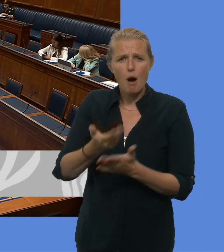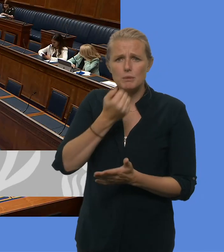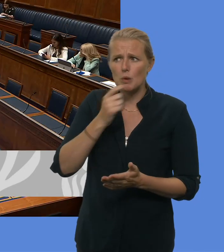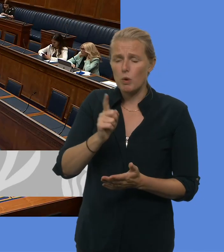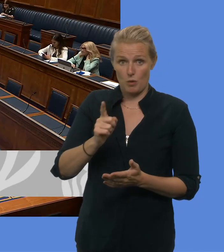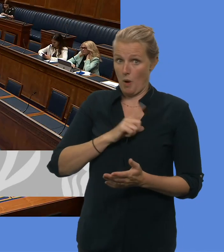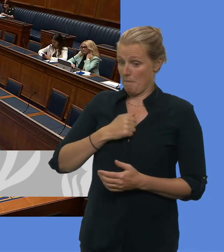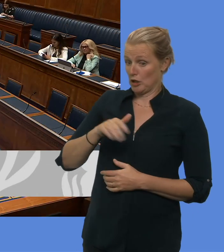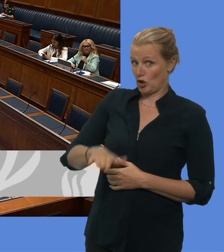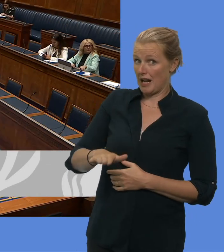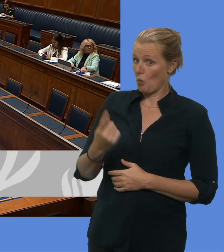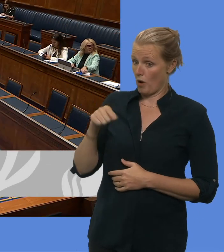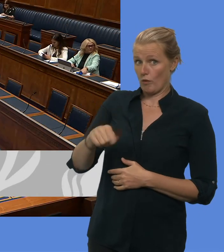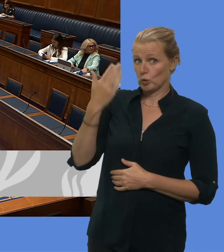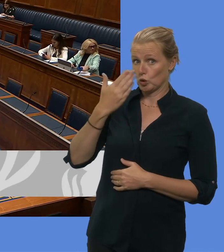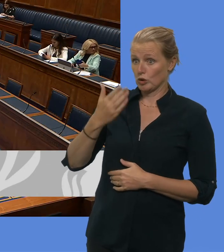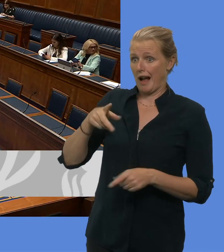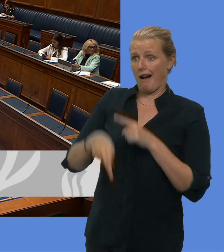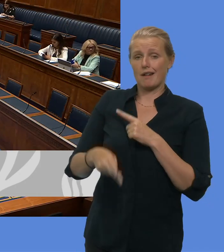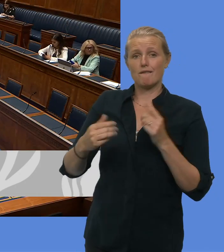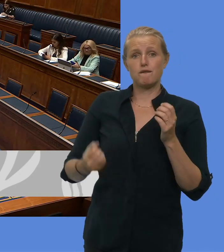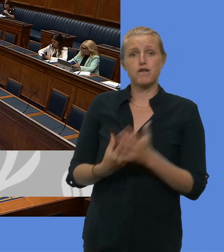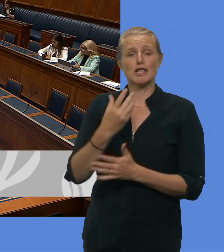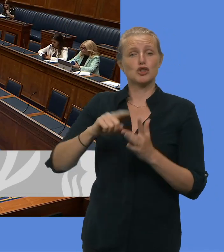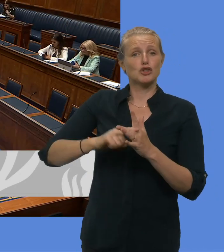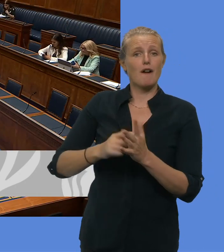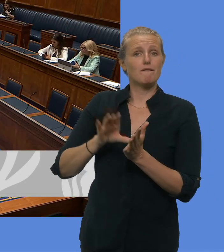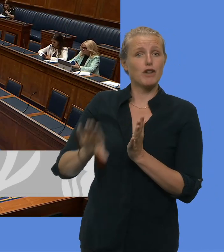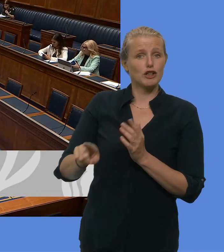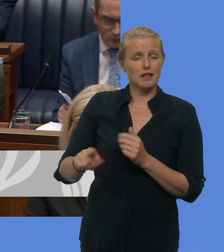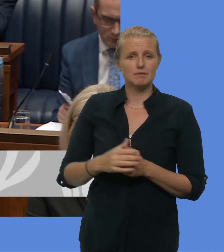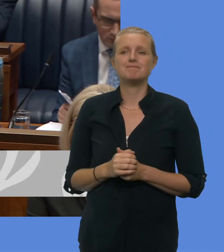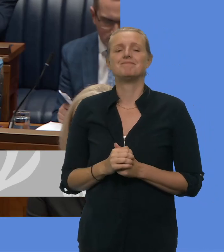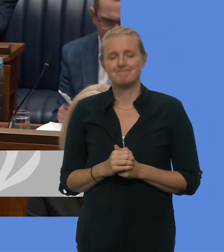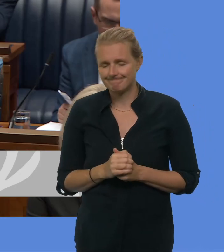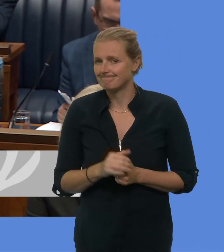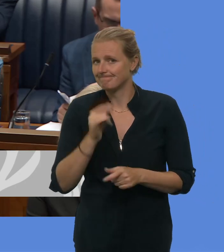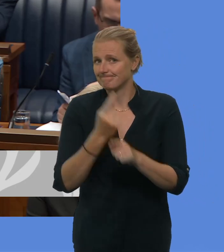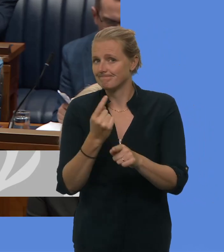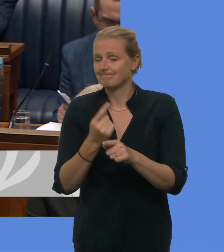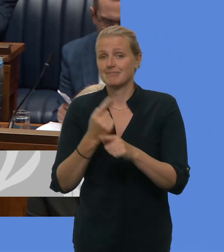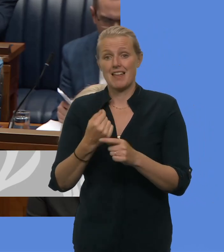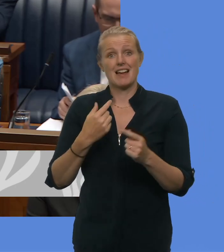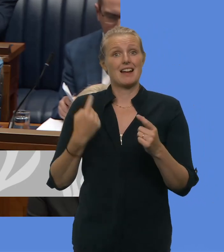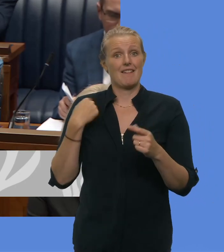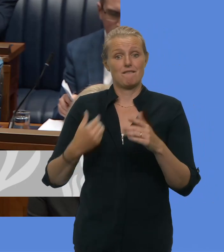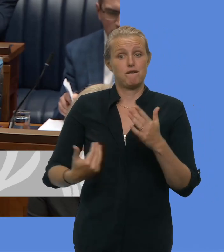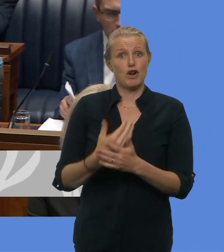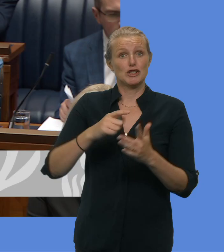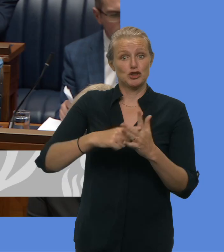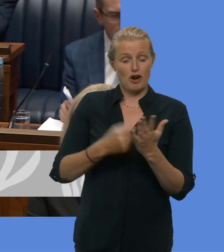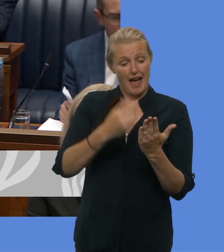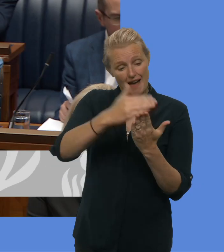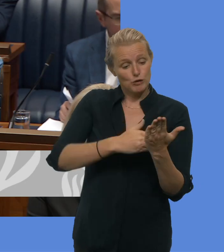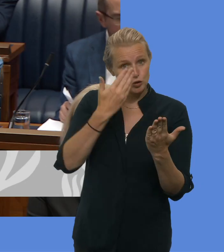Can I thank the member for that question? Obviously there were a number of schools which were announced that we were taking forward in terms of construction